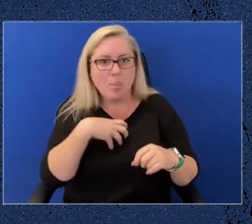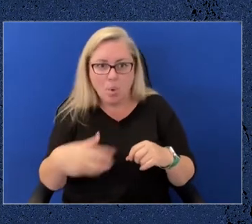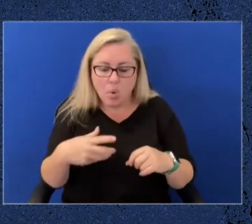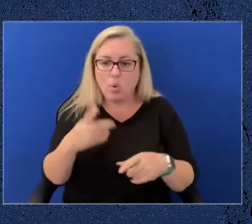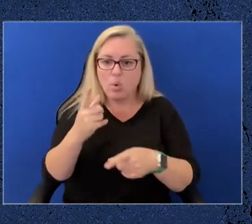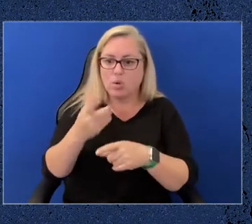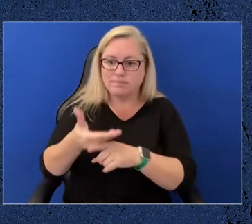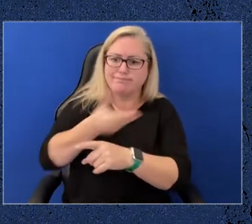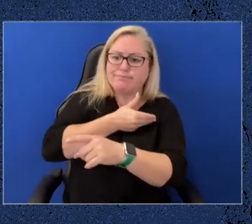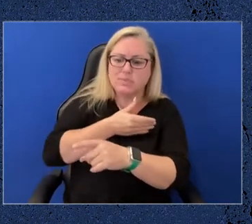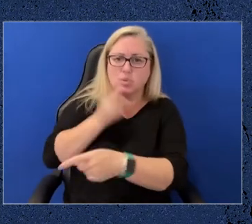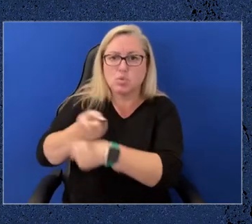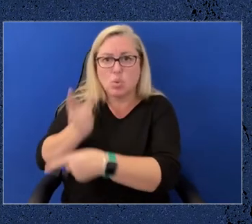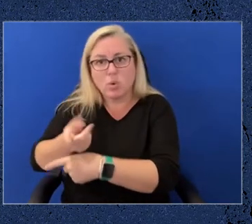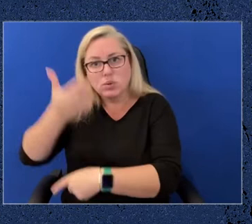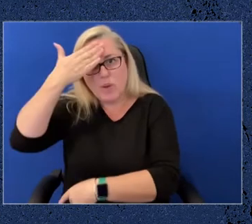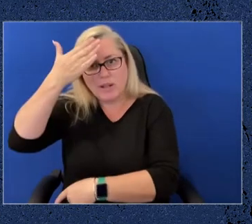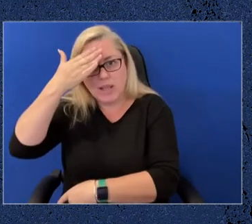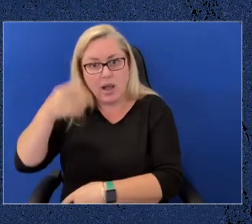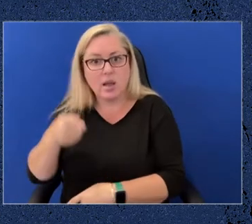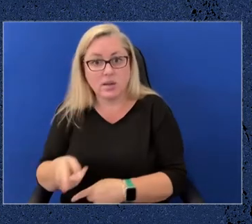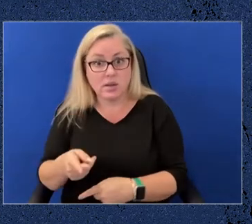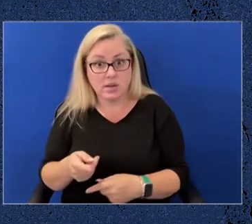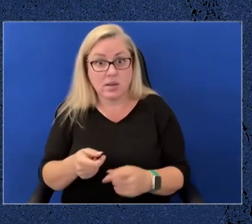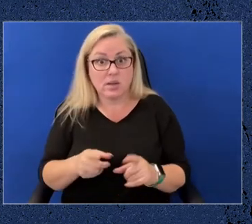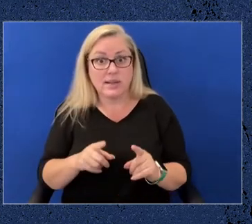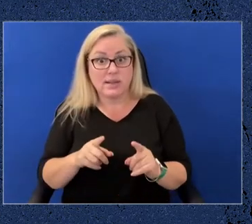they engage? I mean, because it's my